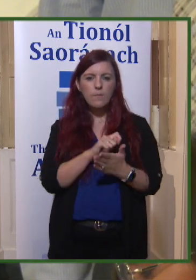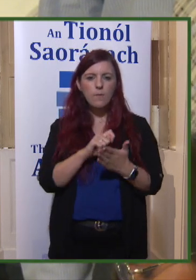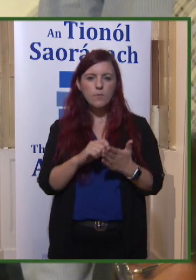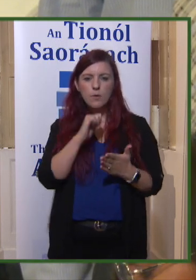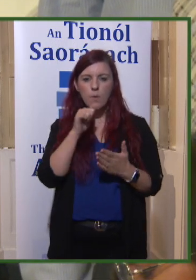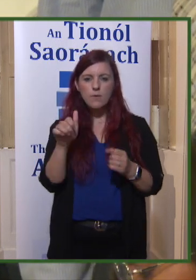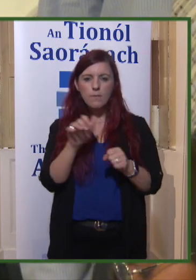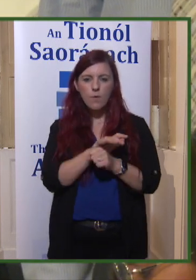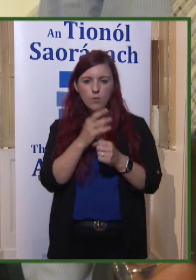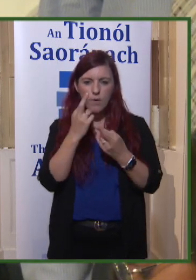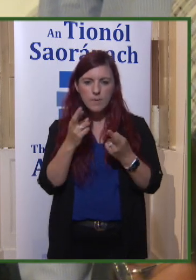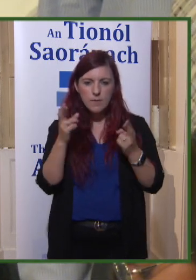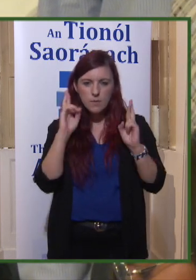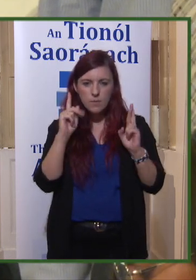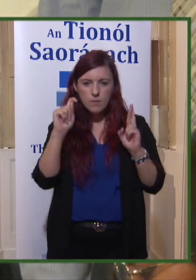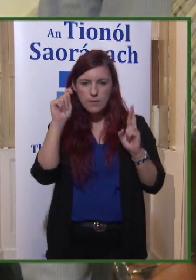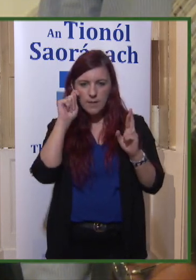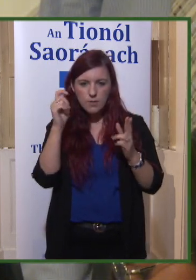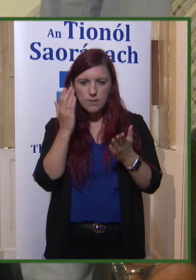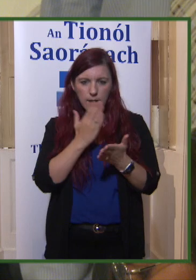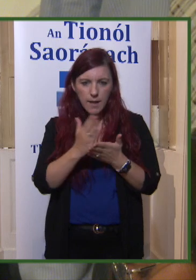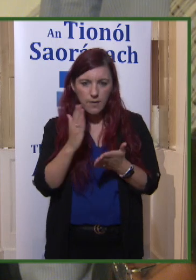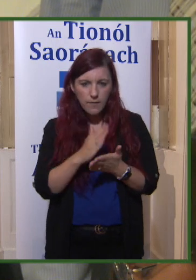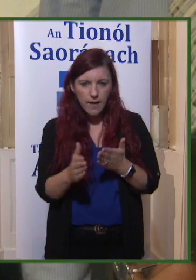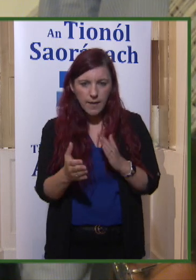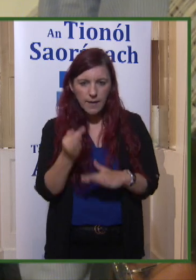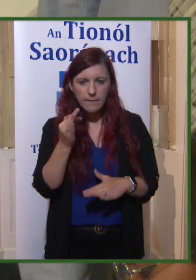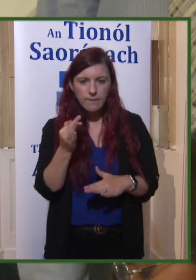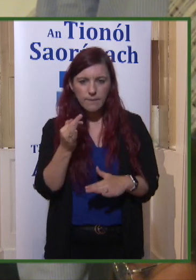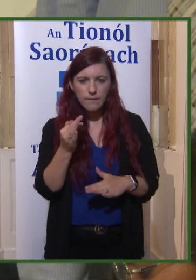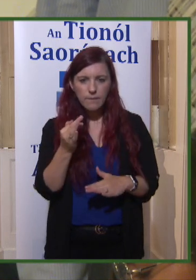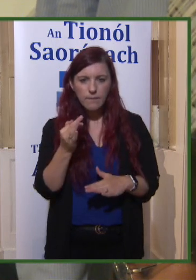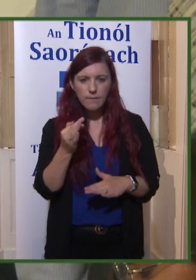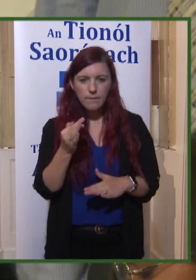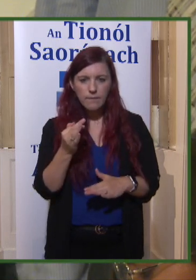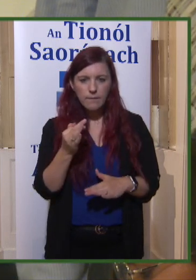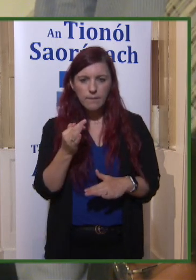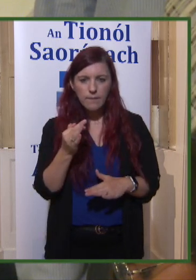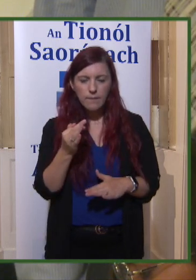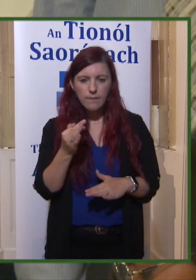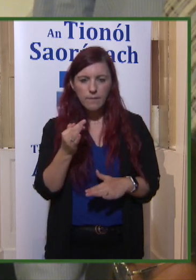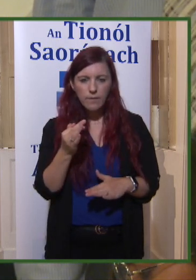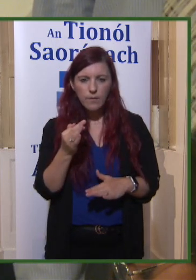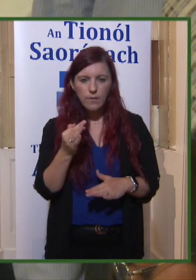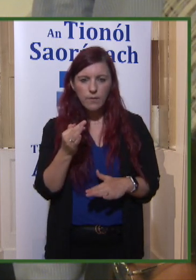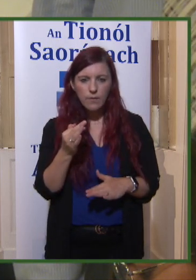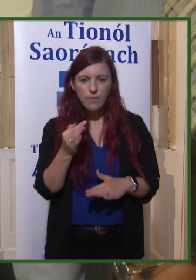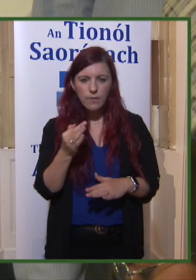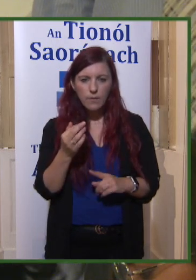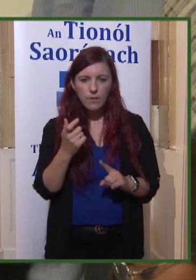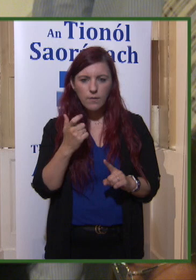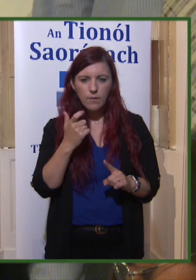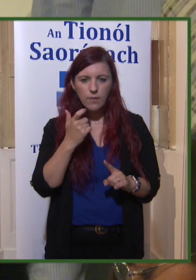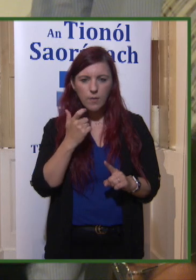that's here, so I think that needs to be clarified, that if there's an abstention, that's noted. Personally, I don't think anybody should